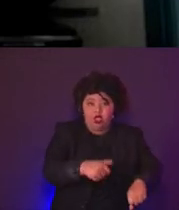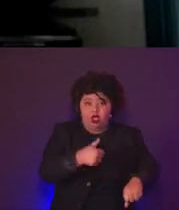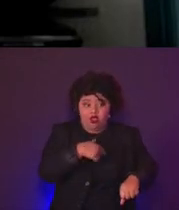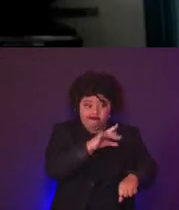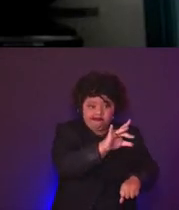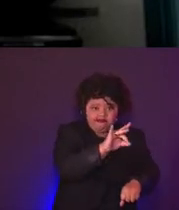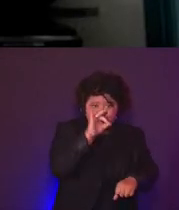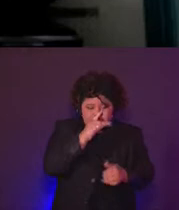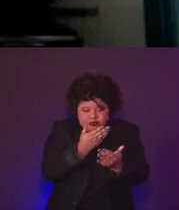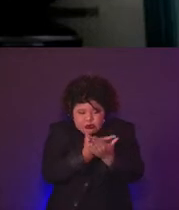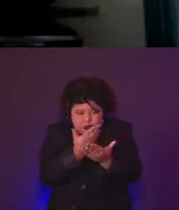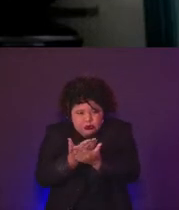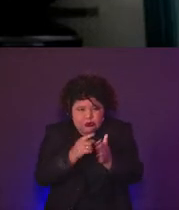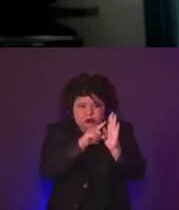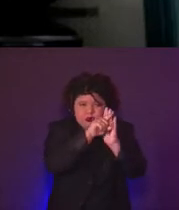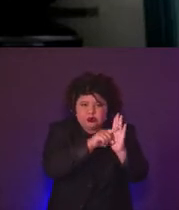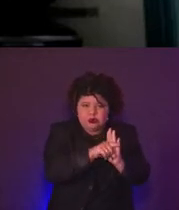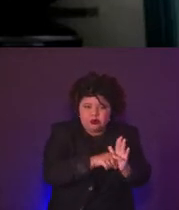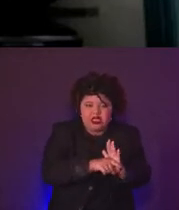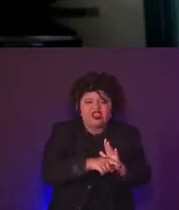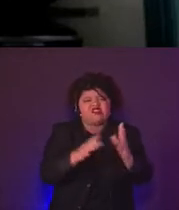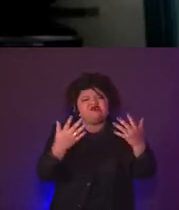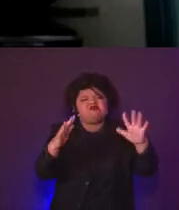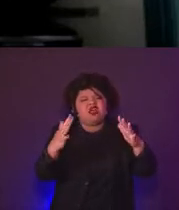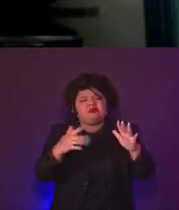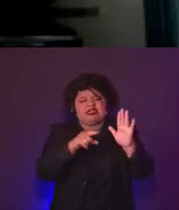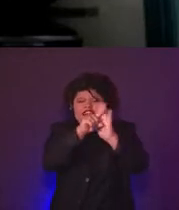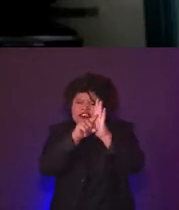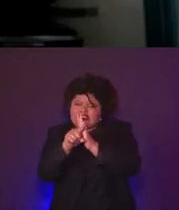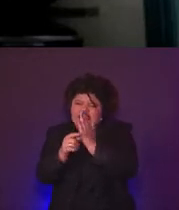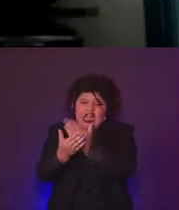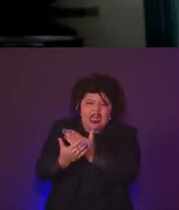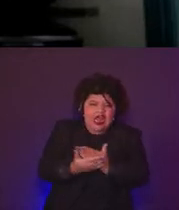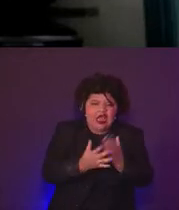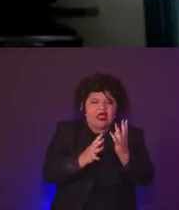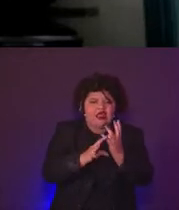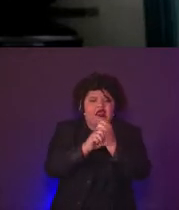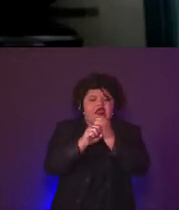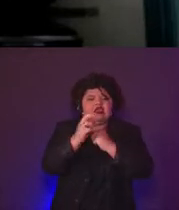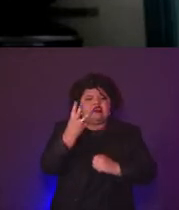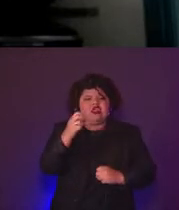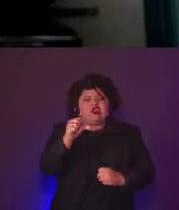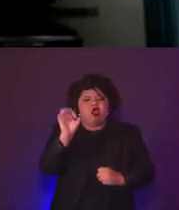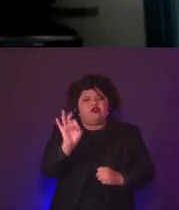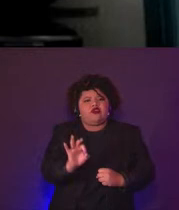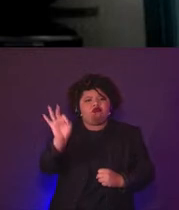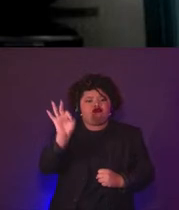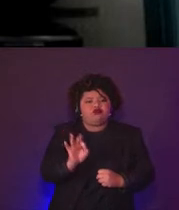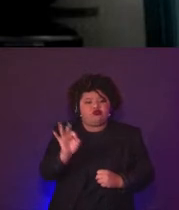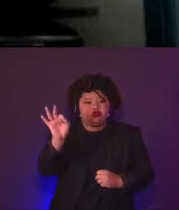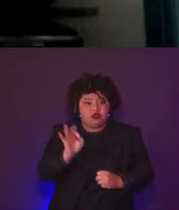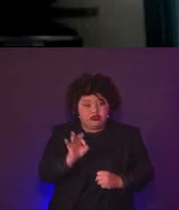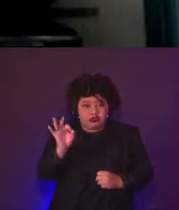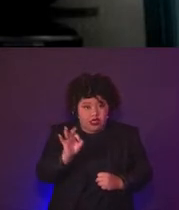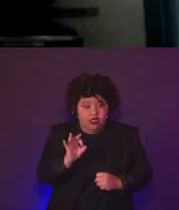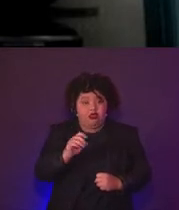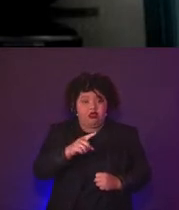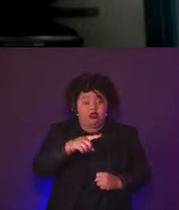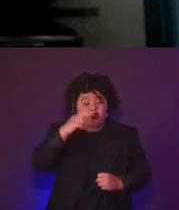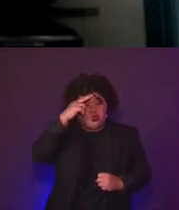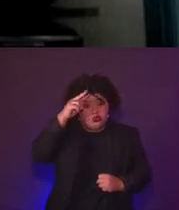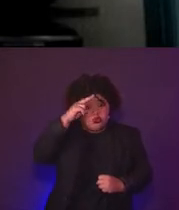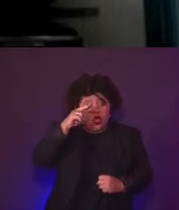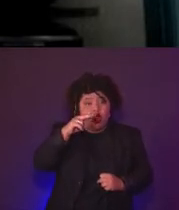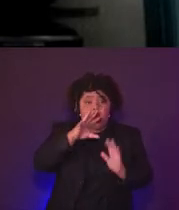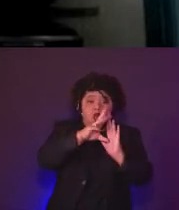with 39% of the total categories of murder, rape, robbery, and assault for that year. I